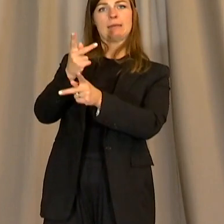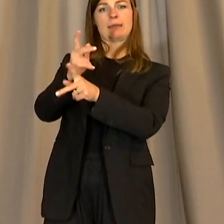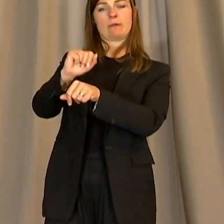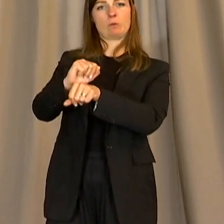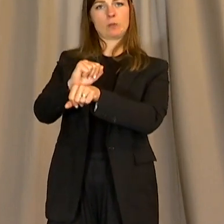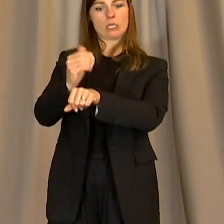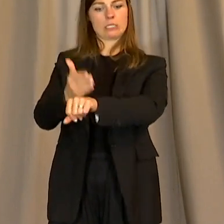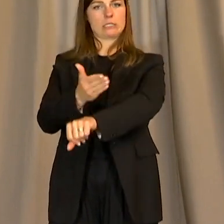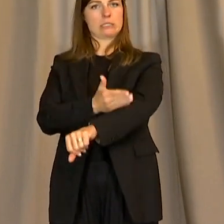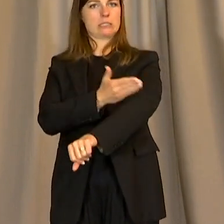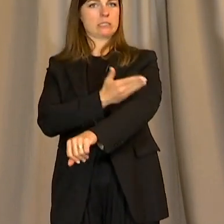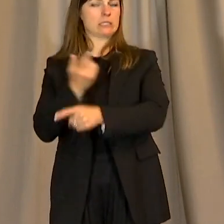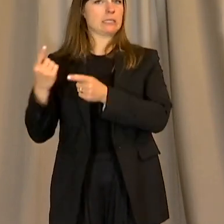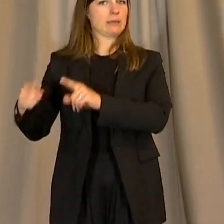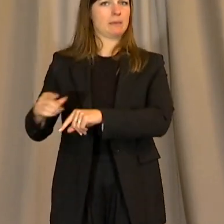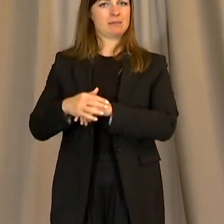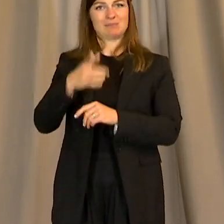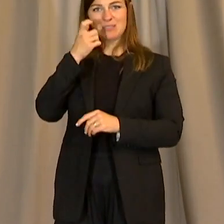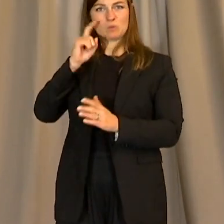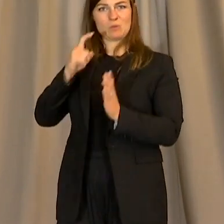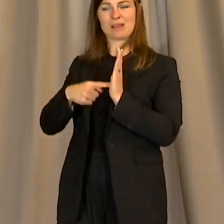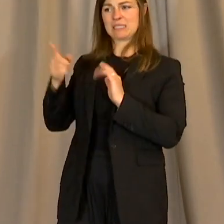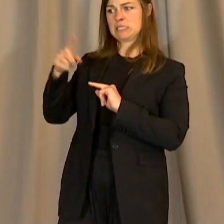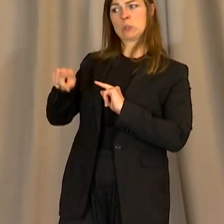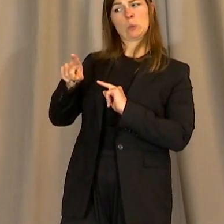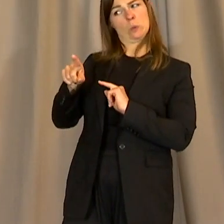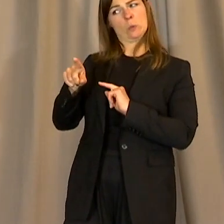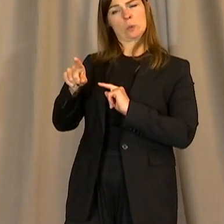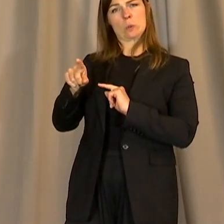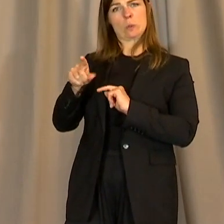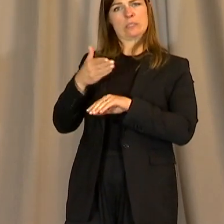we recognize that there is some that needs to be done?